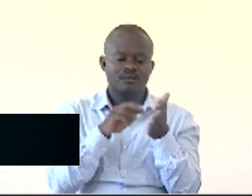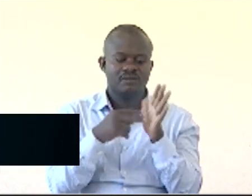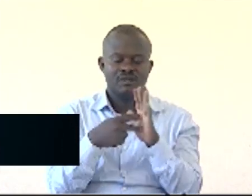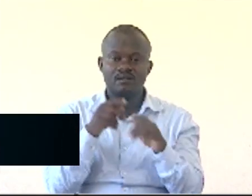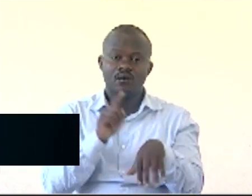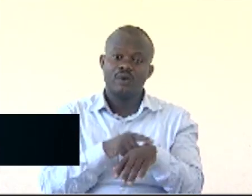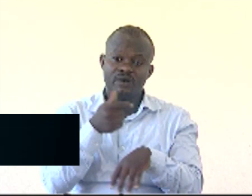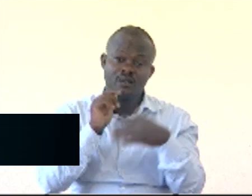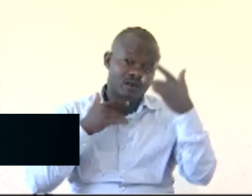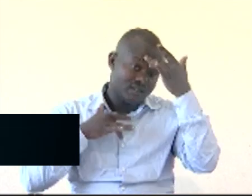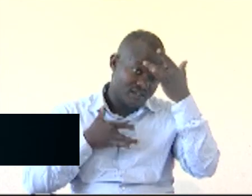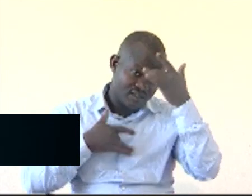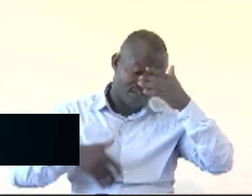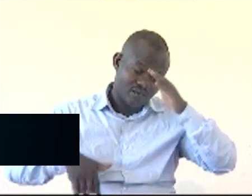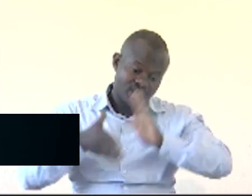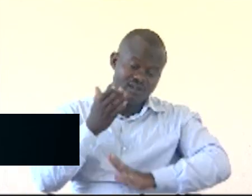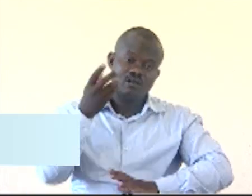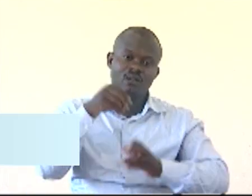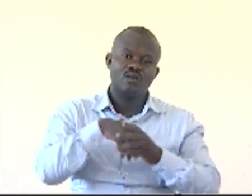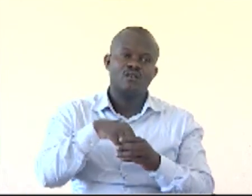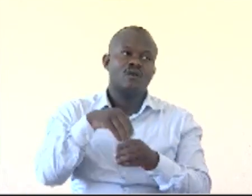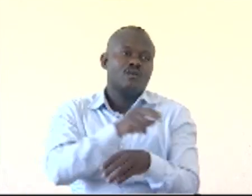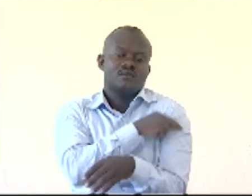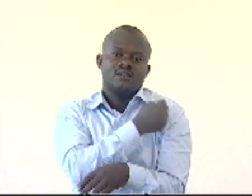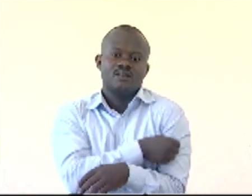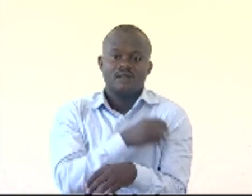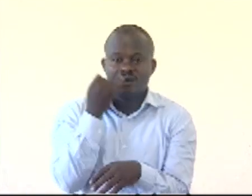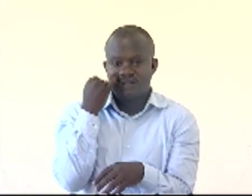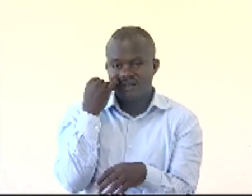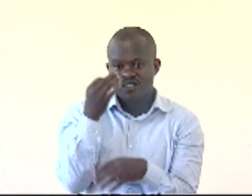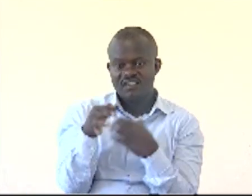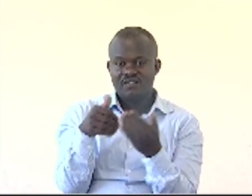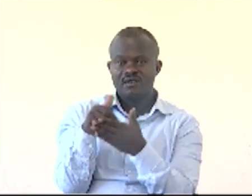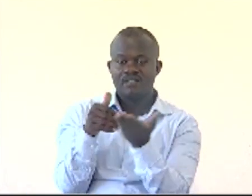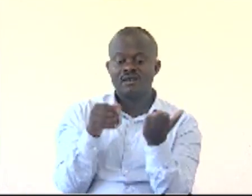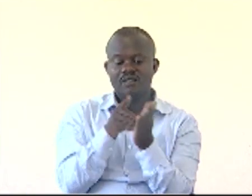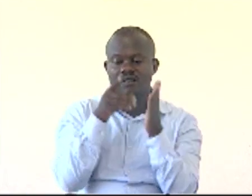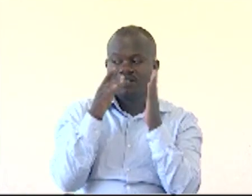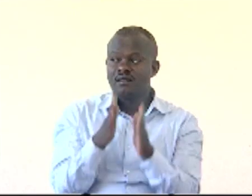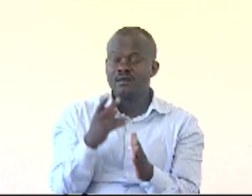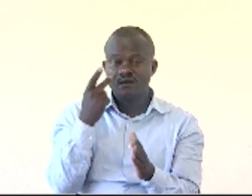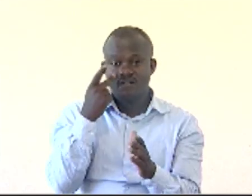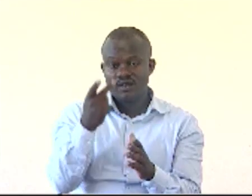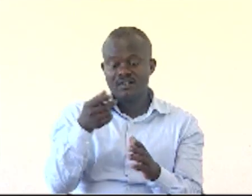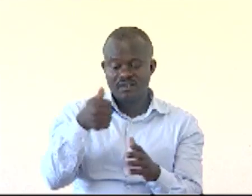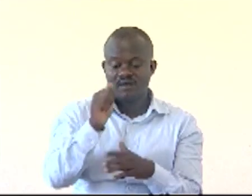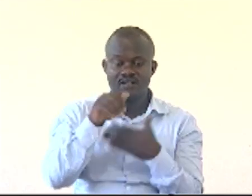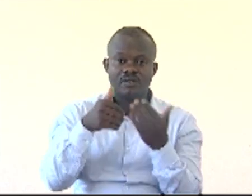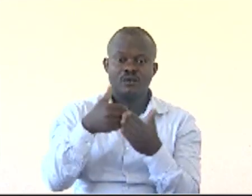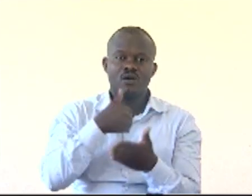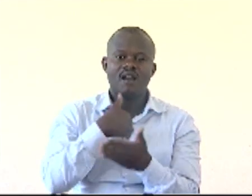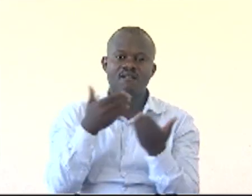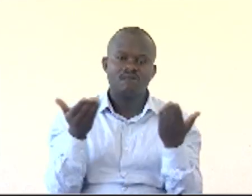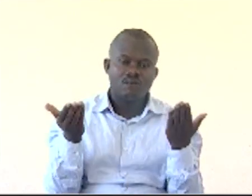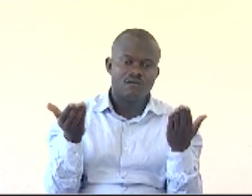you are sick, quickly go for medical treatment. If the doctors find that you have